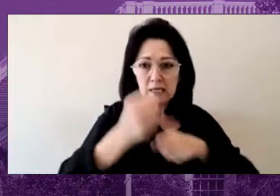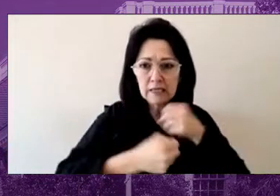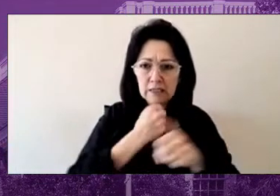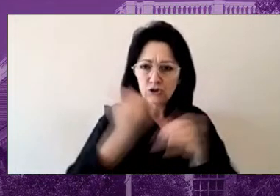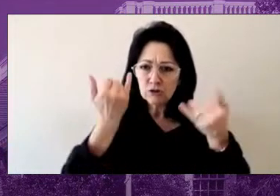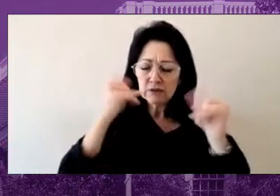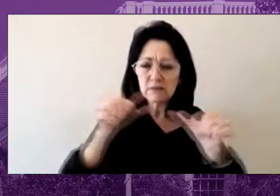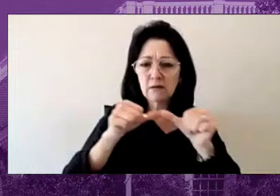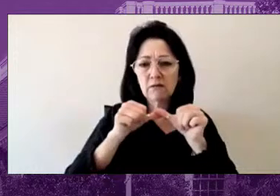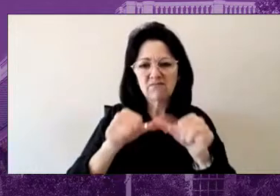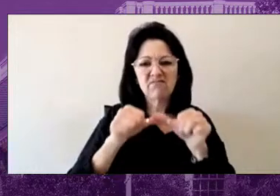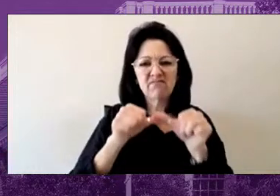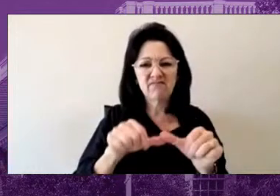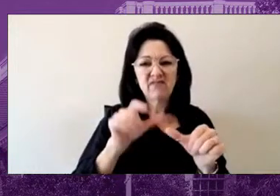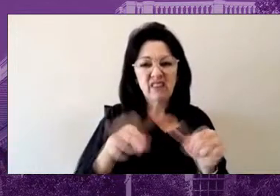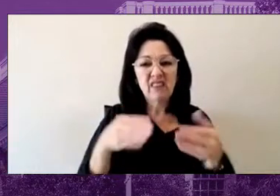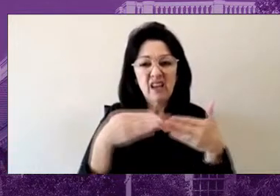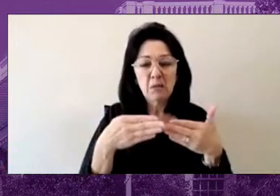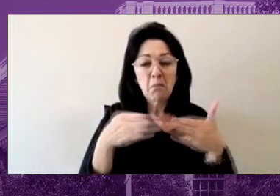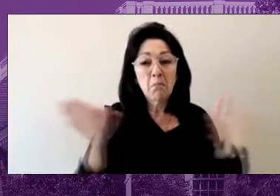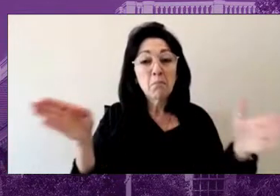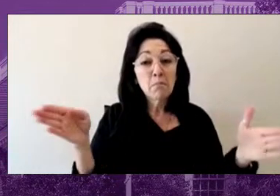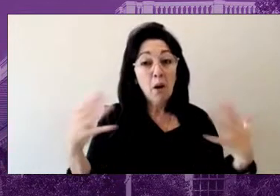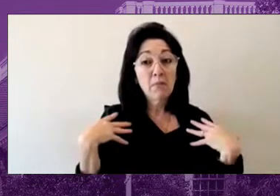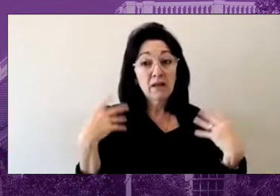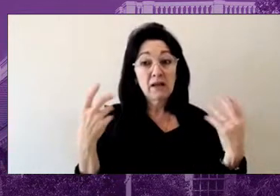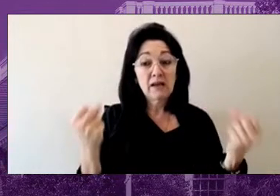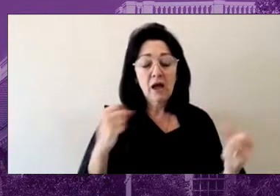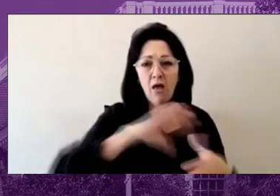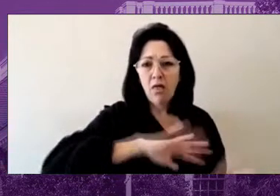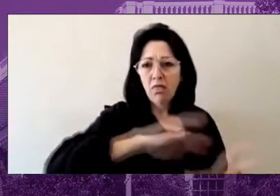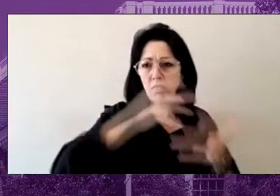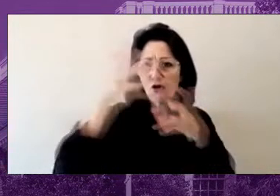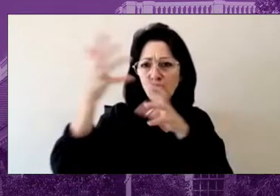has highlighted the intersection between health and safety.